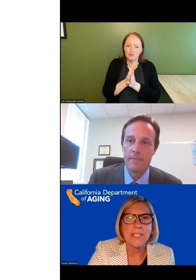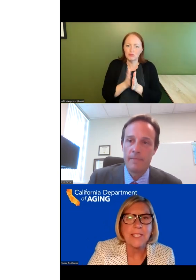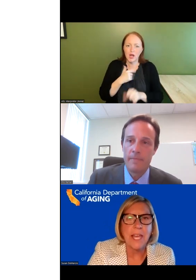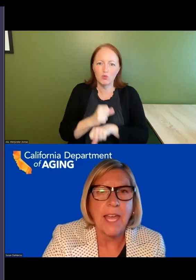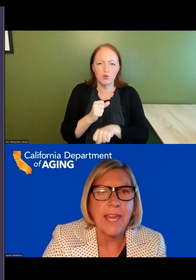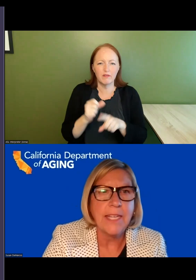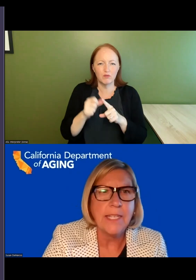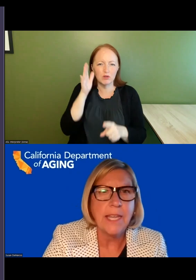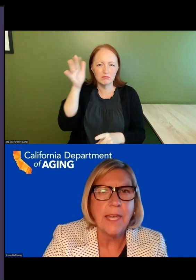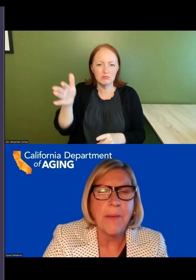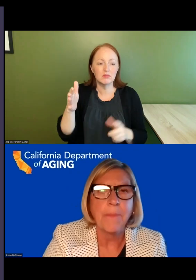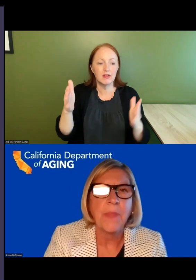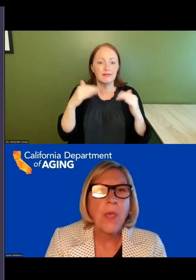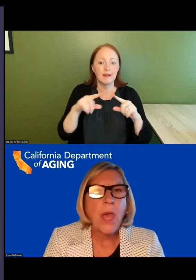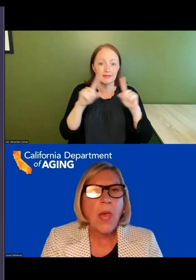next slide,